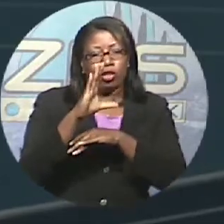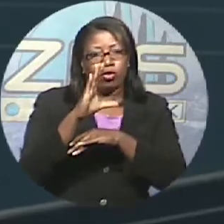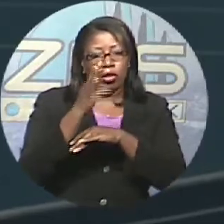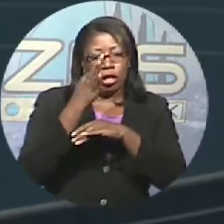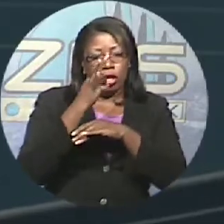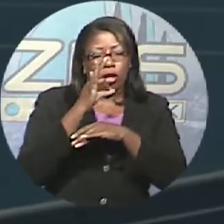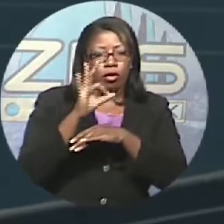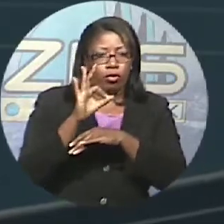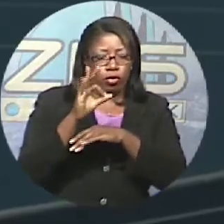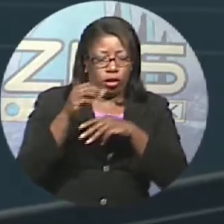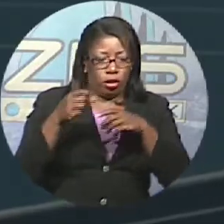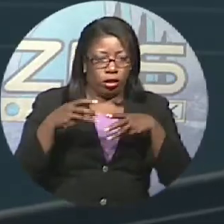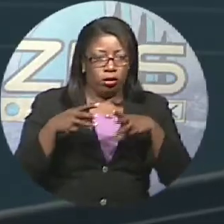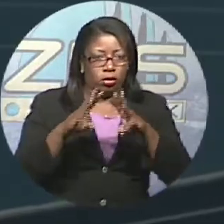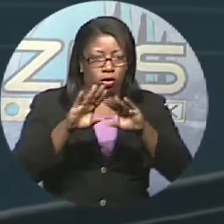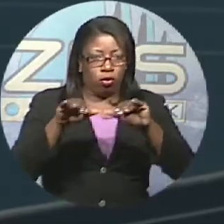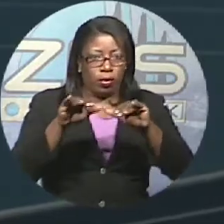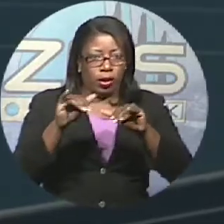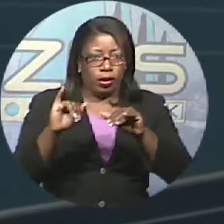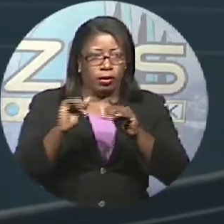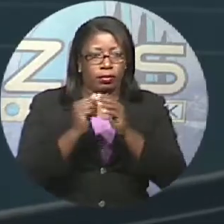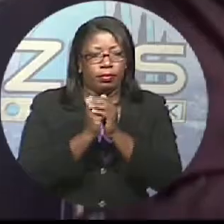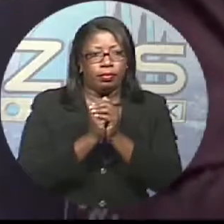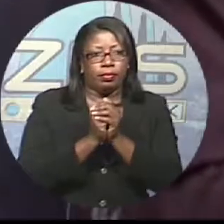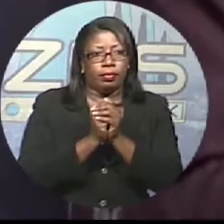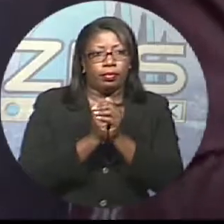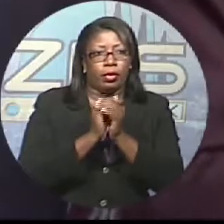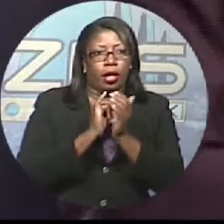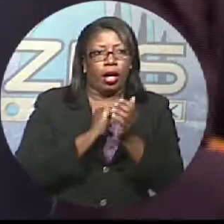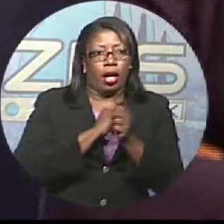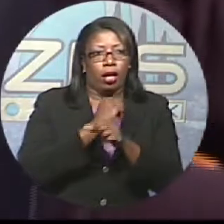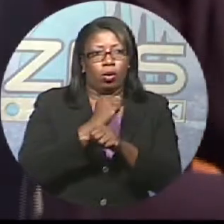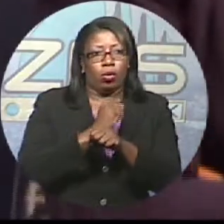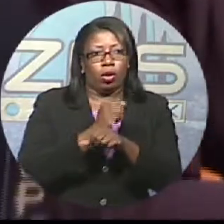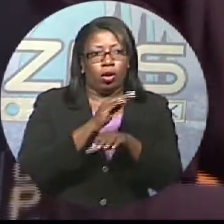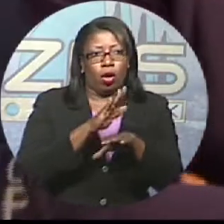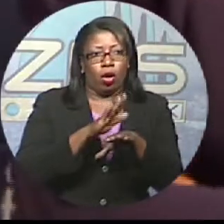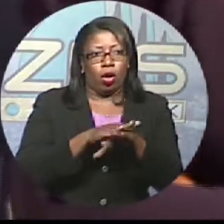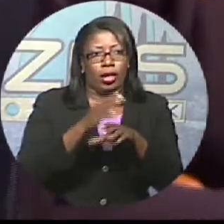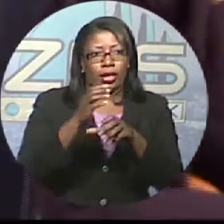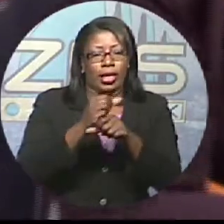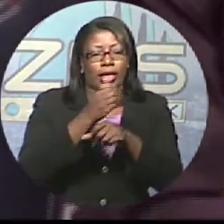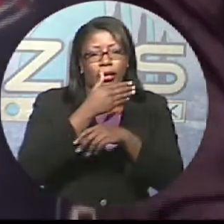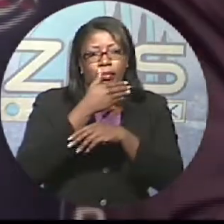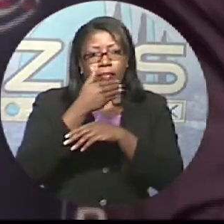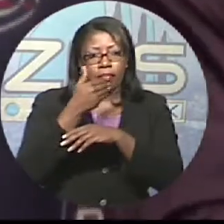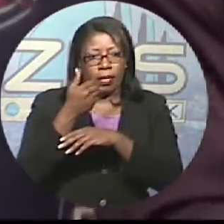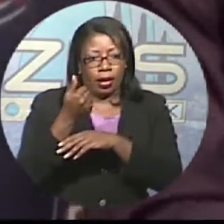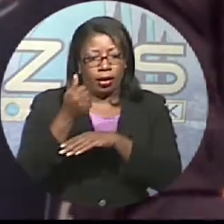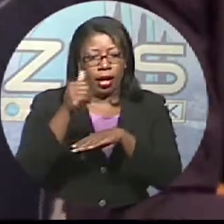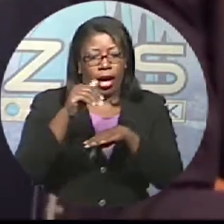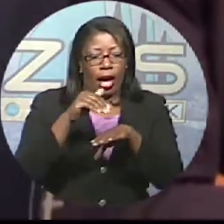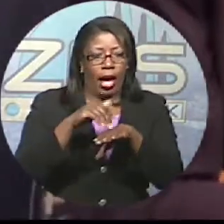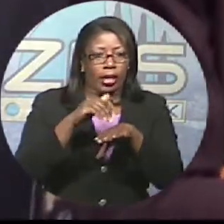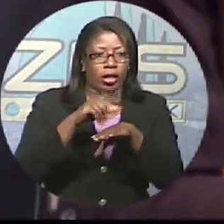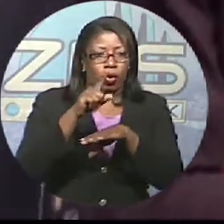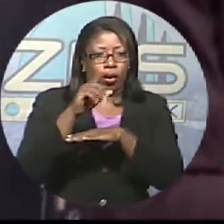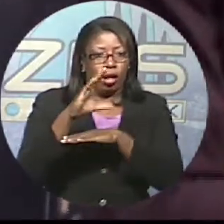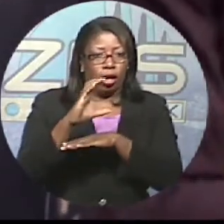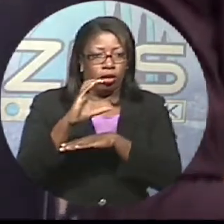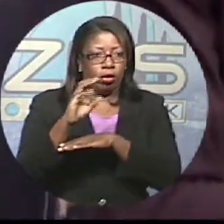in 55.42. I've been working a lot on getting better at the 100, and my back end is where I need to get better.